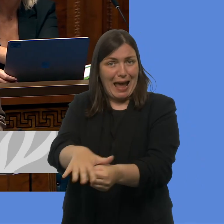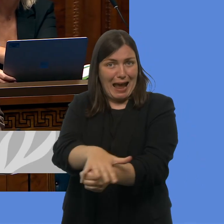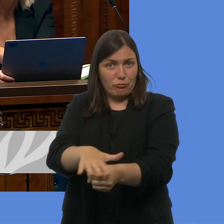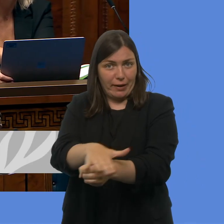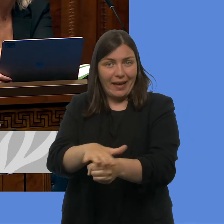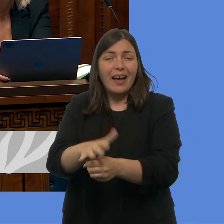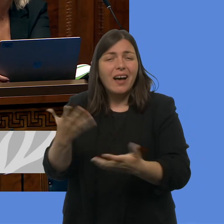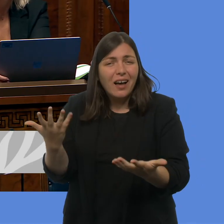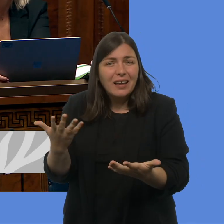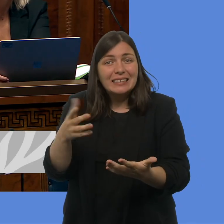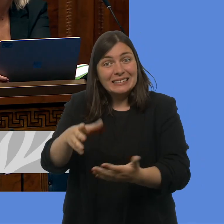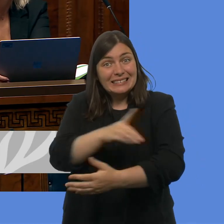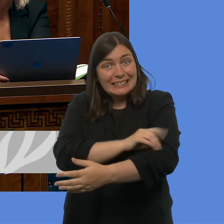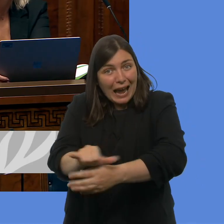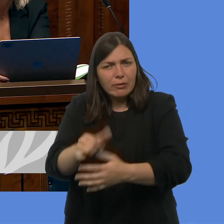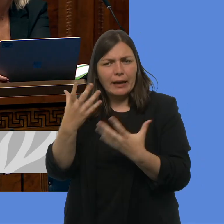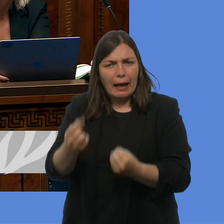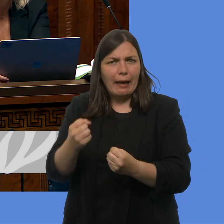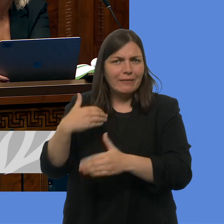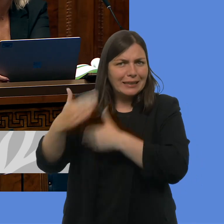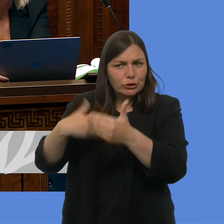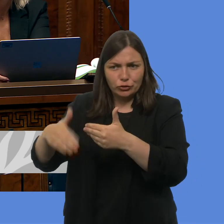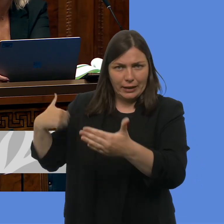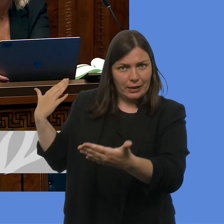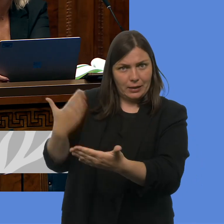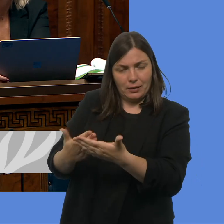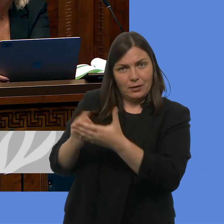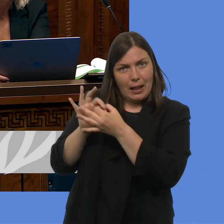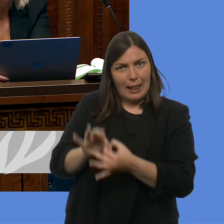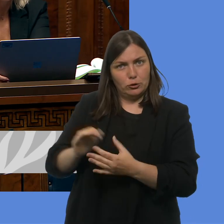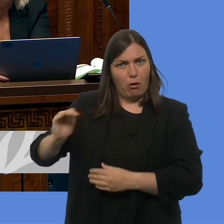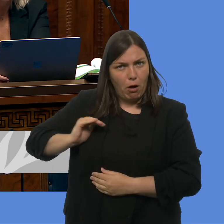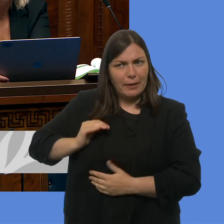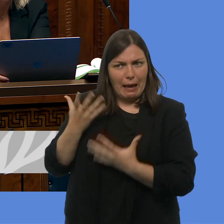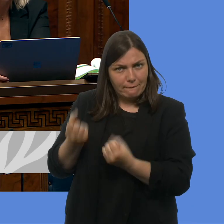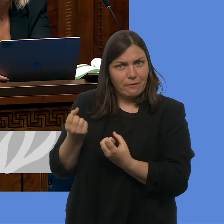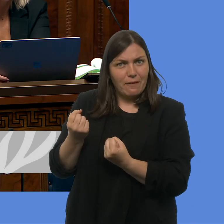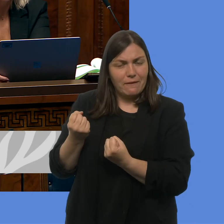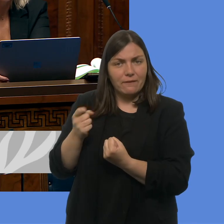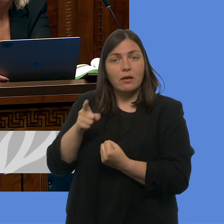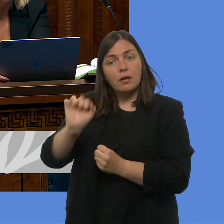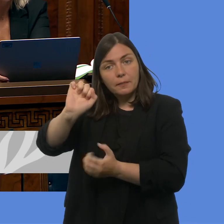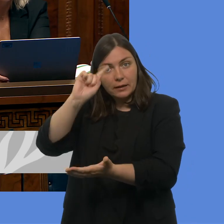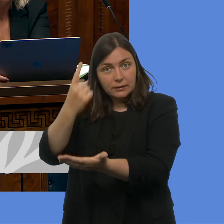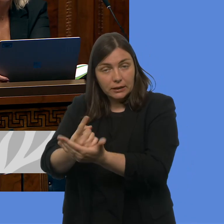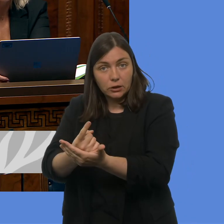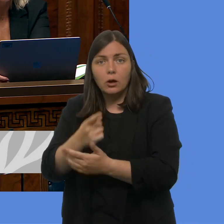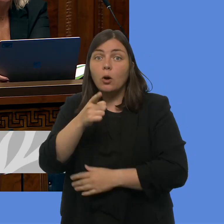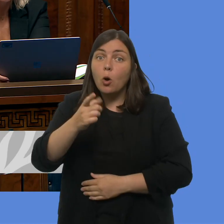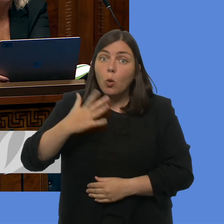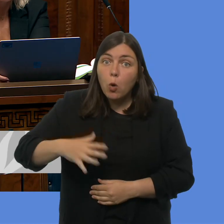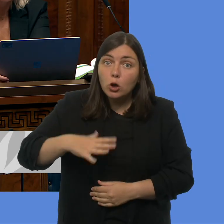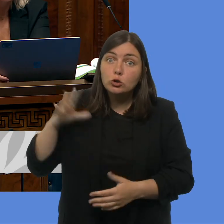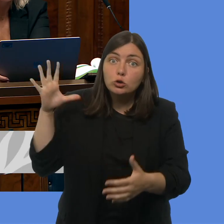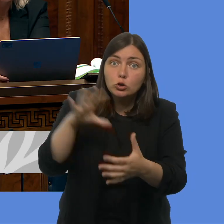for them to make in terms of what happens at a job fair. If anybody wants to join any of the British military, they can do it anywhere else. They can go online,